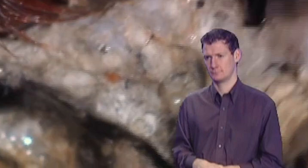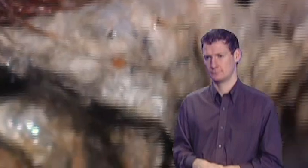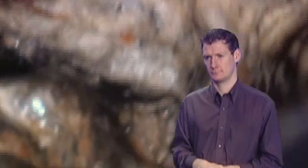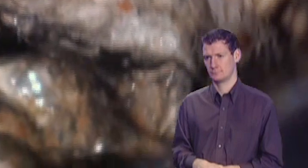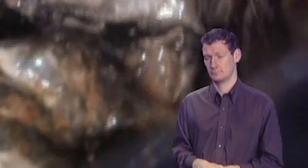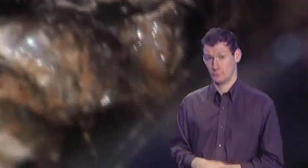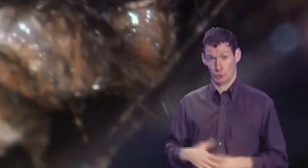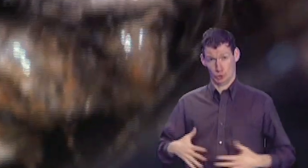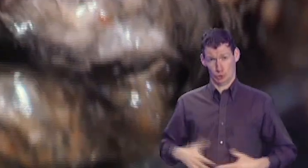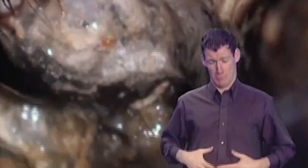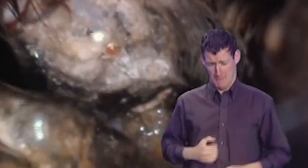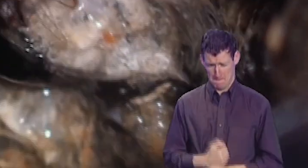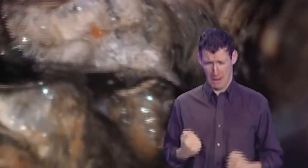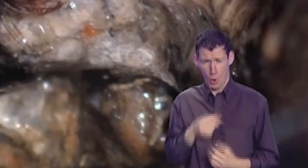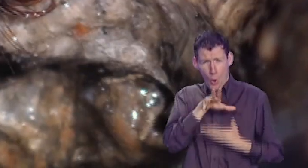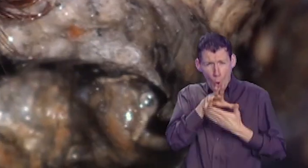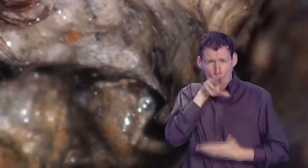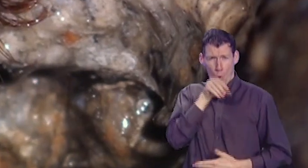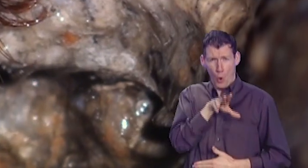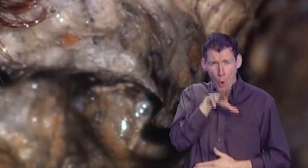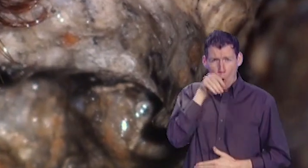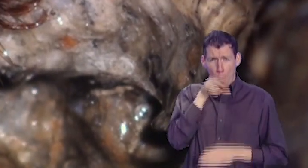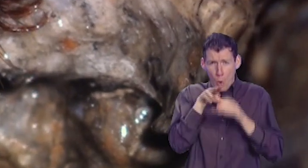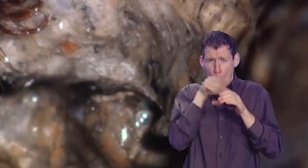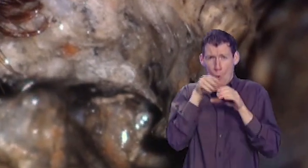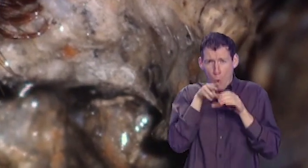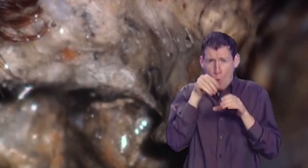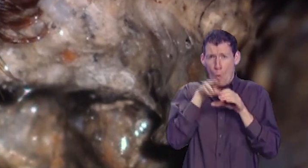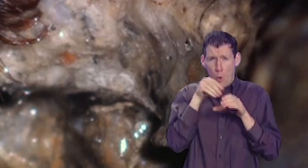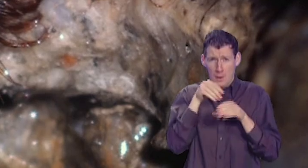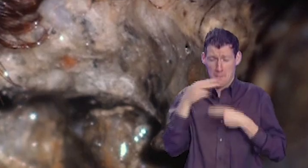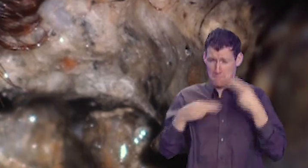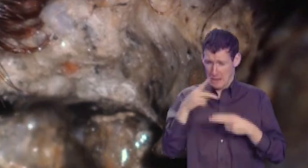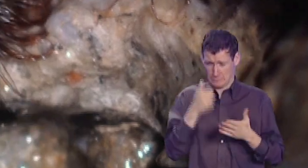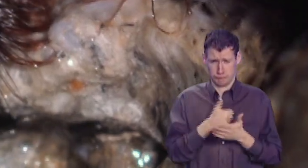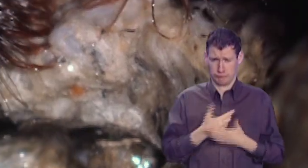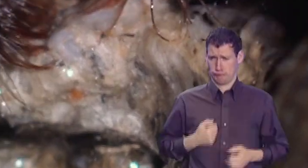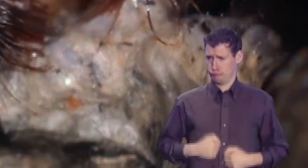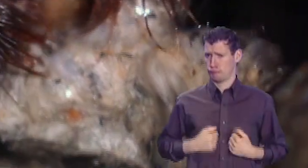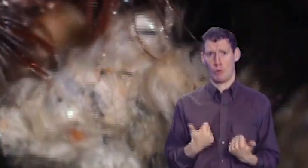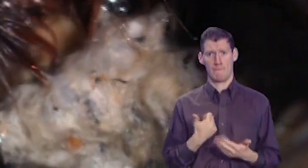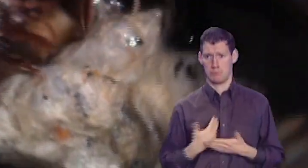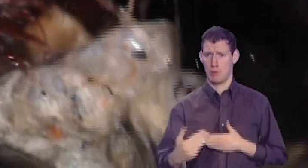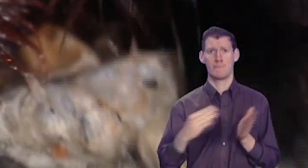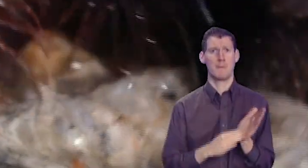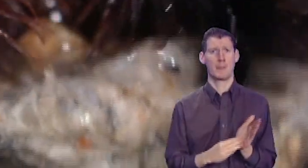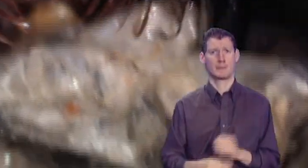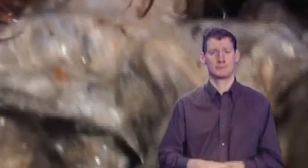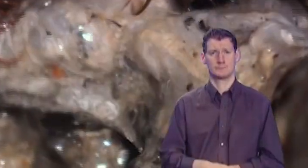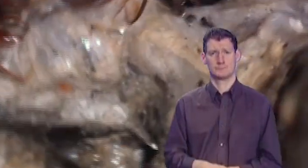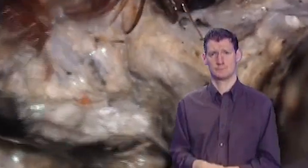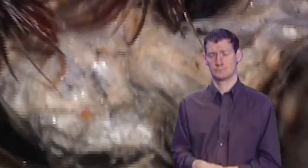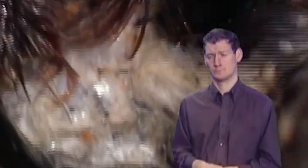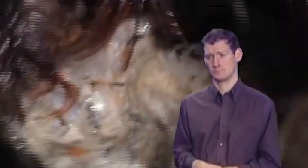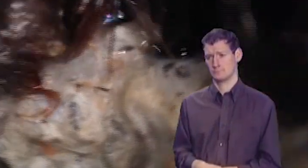They use their powerful sucking stomach to drink up the carcass. One big meal can last for months.